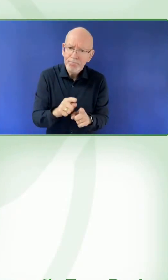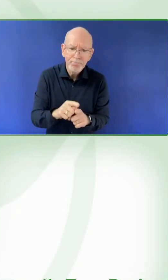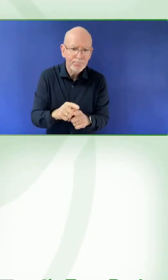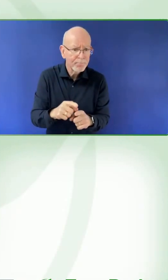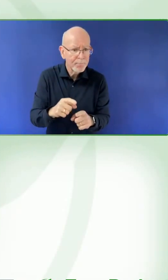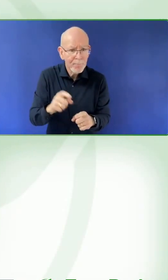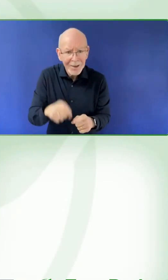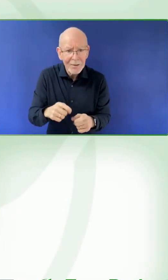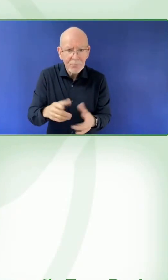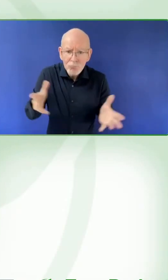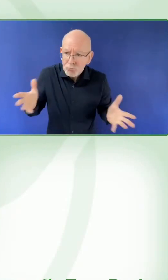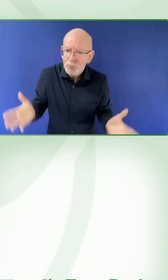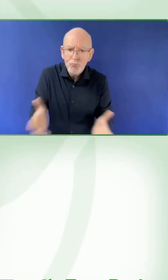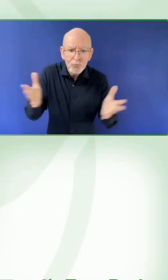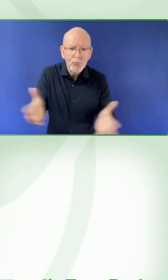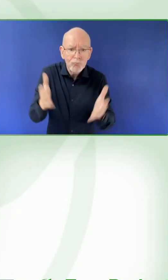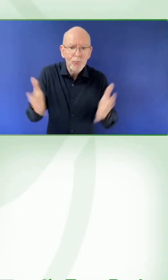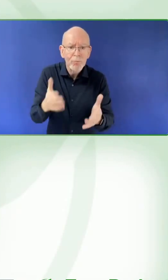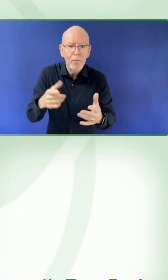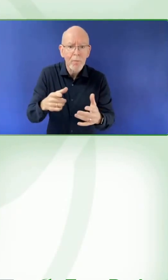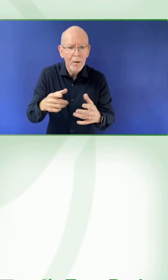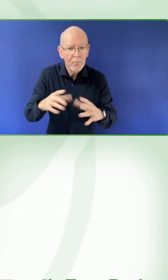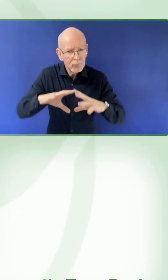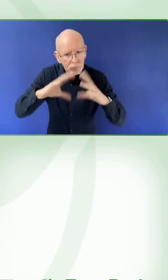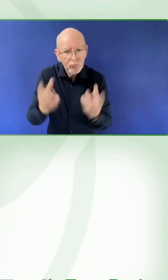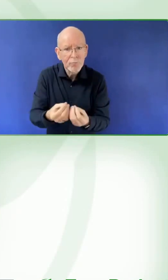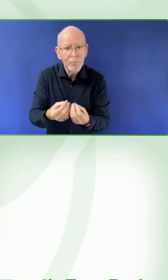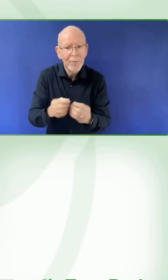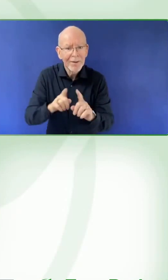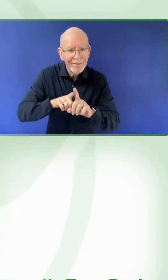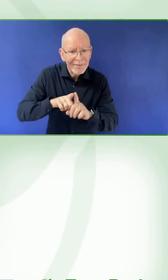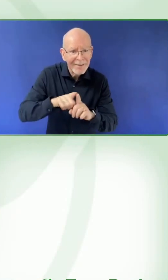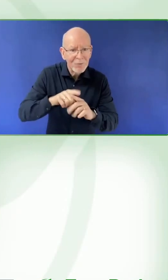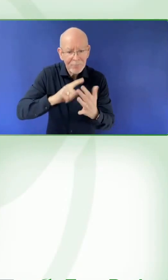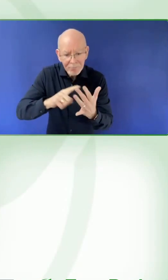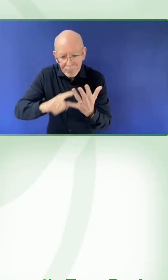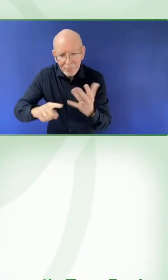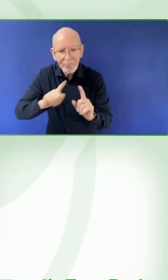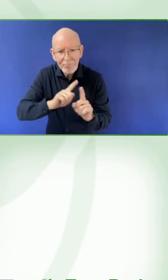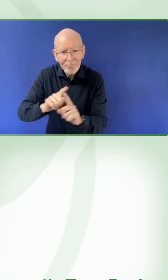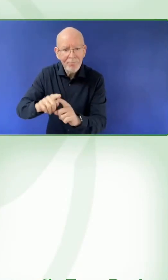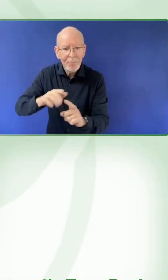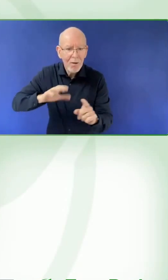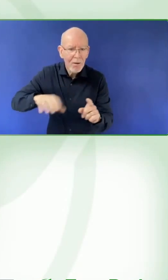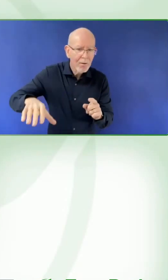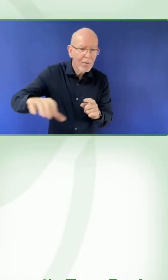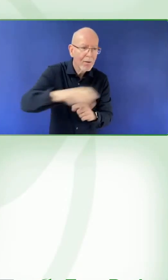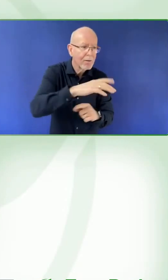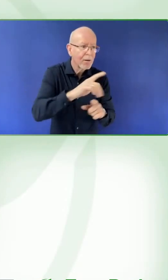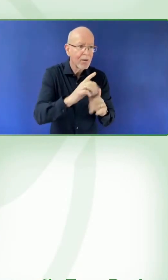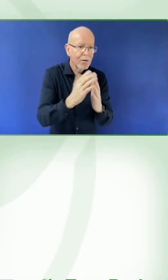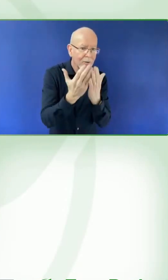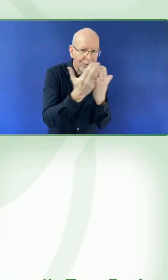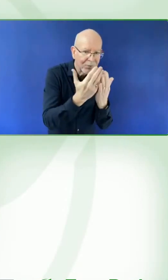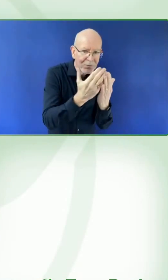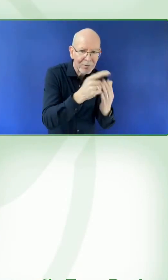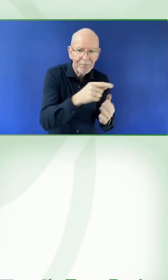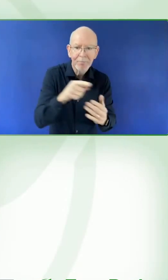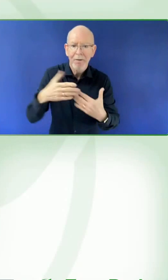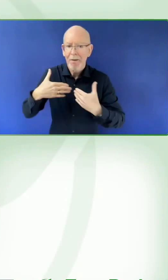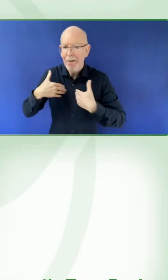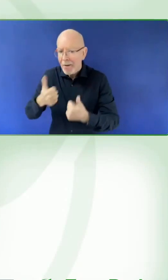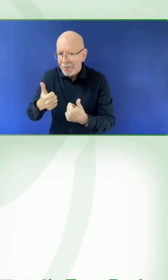alliance in this project. We have joined civil society organization, health services like Pro Familia, and